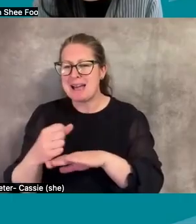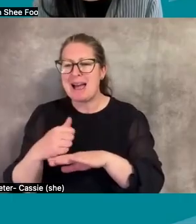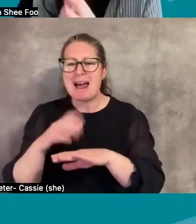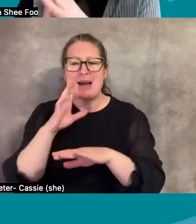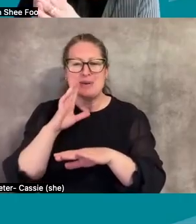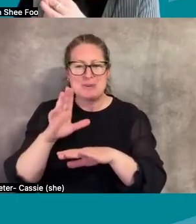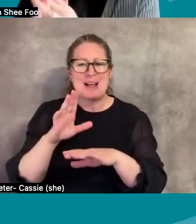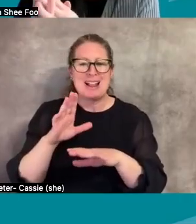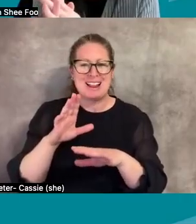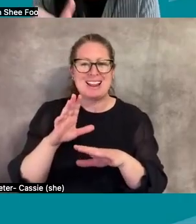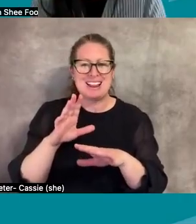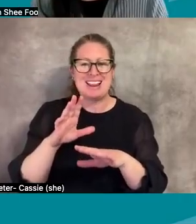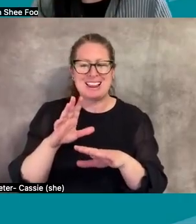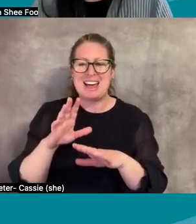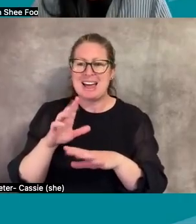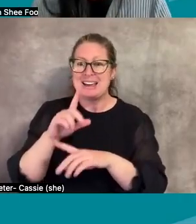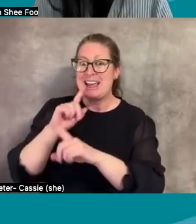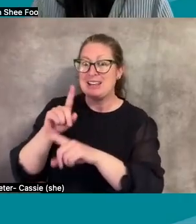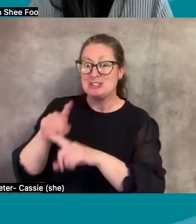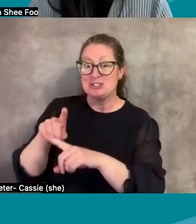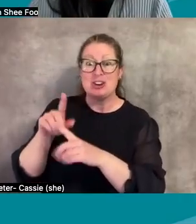email questions in the chat.